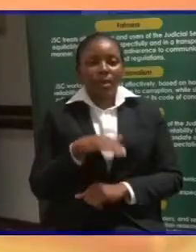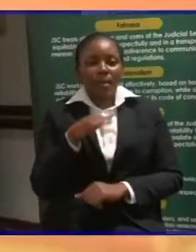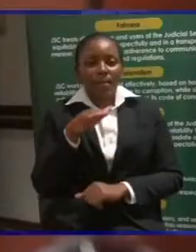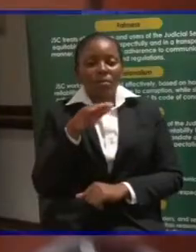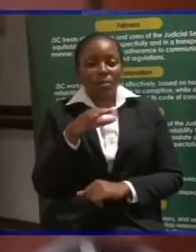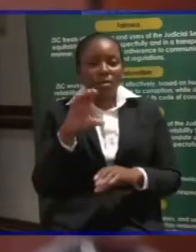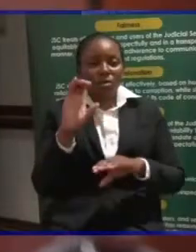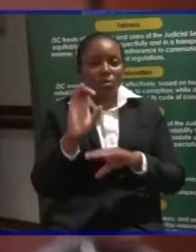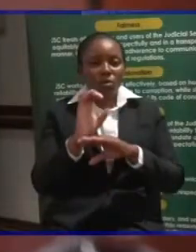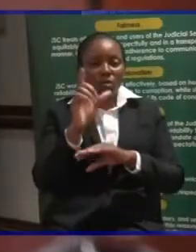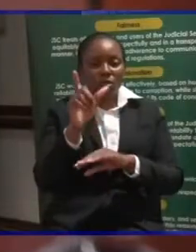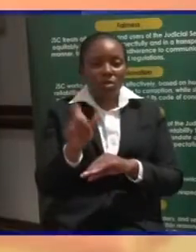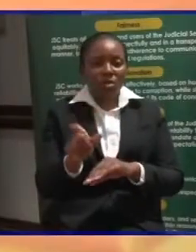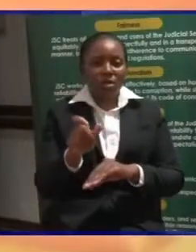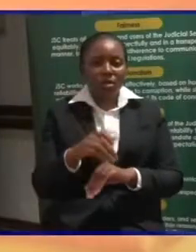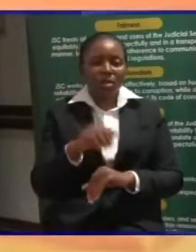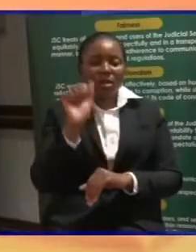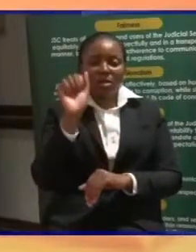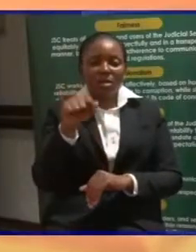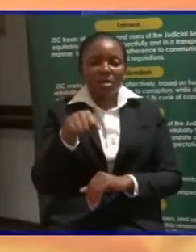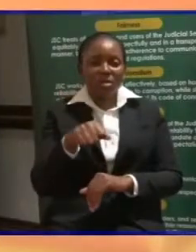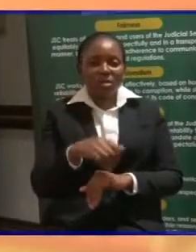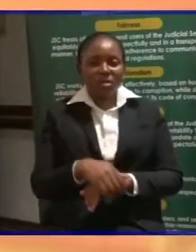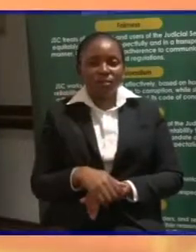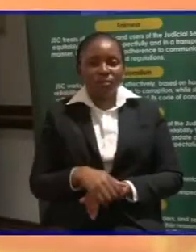Commissioner. Yes.